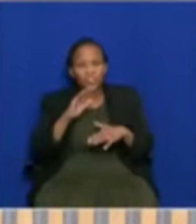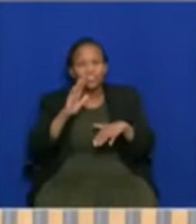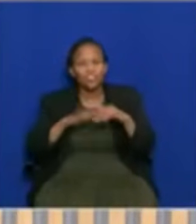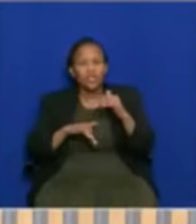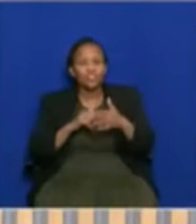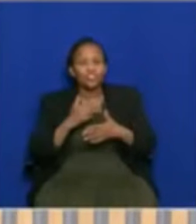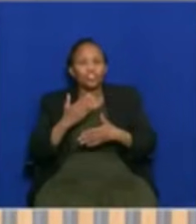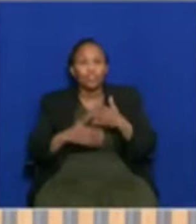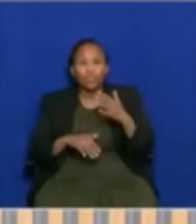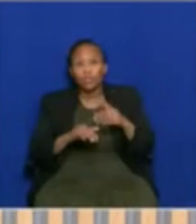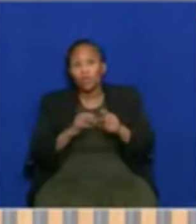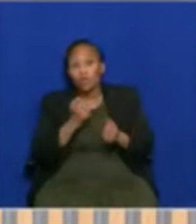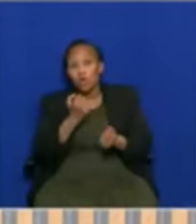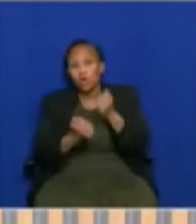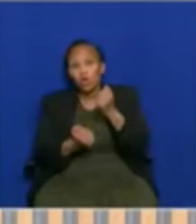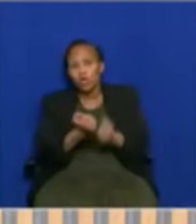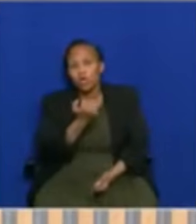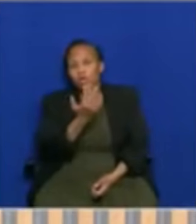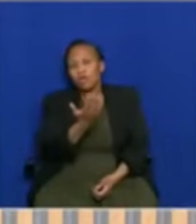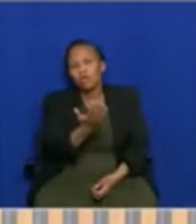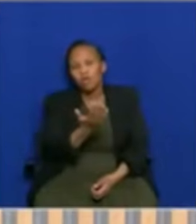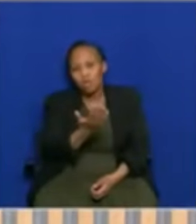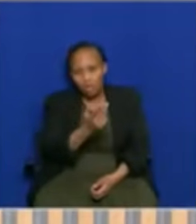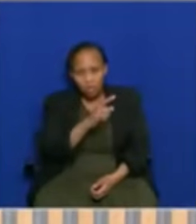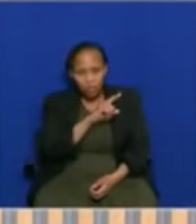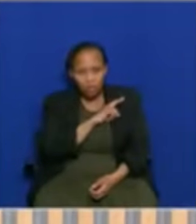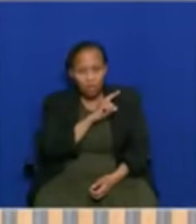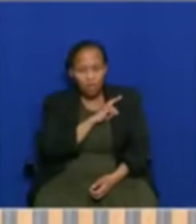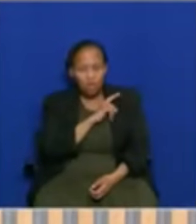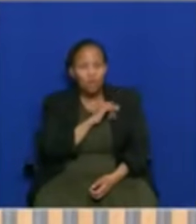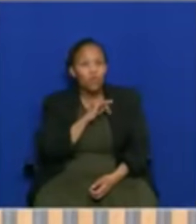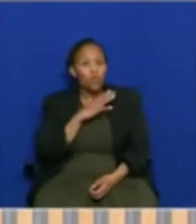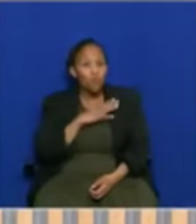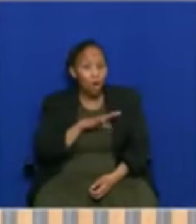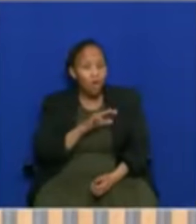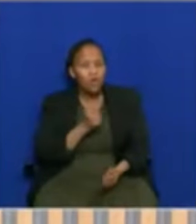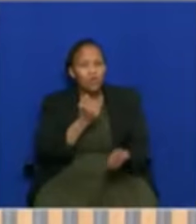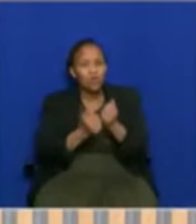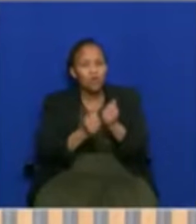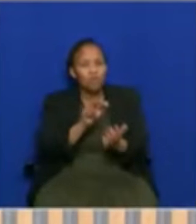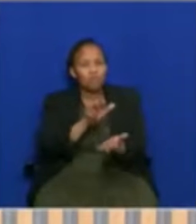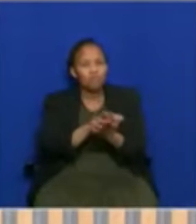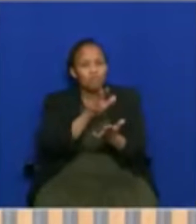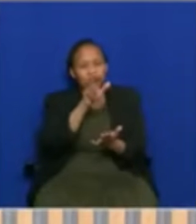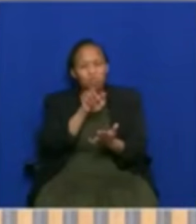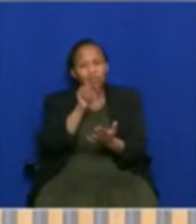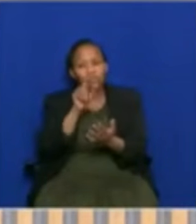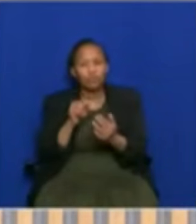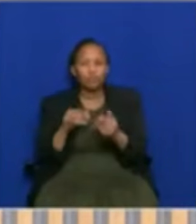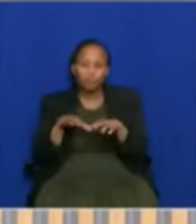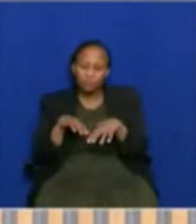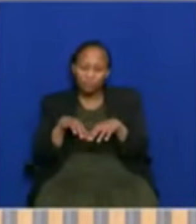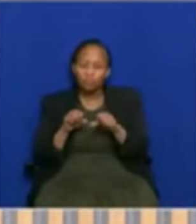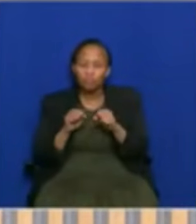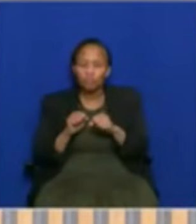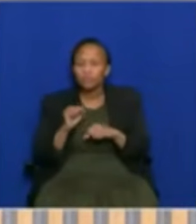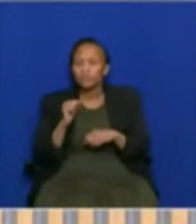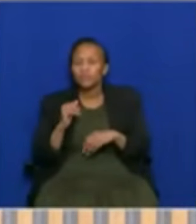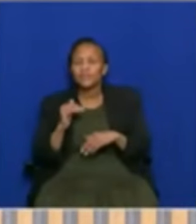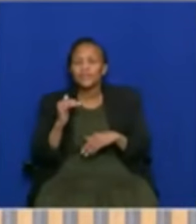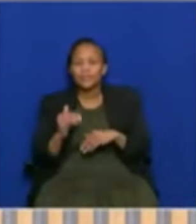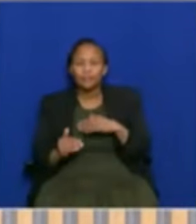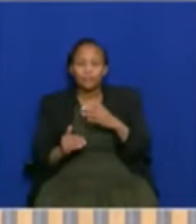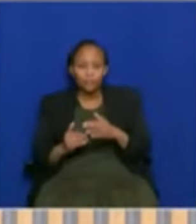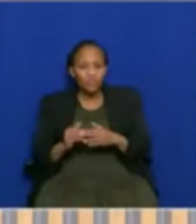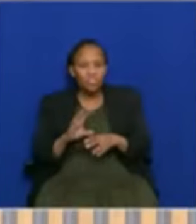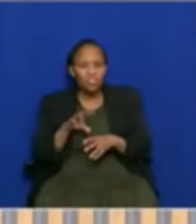to authorize you to take certain steps, including arrests, including, many other things. One would expect